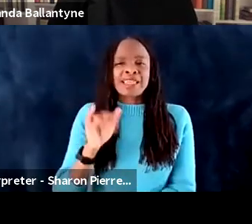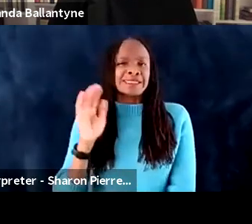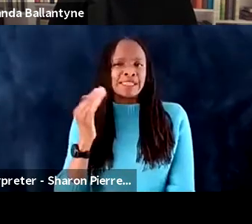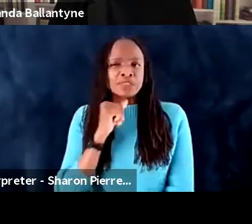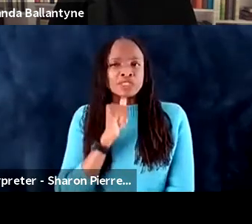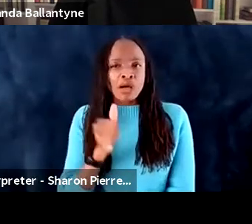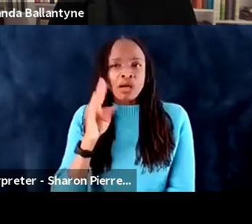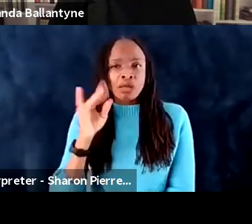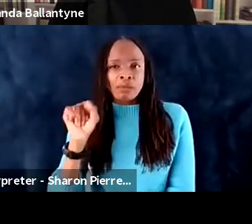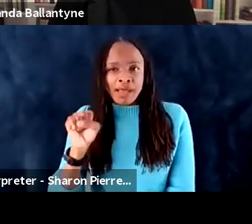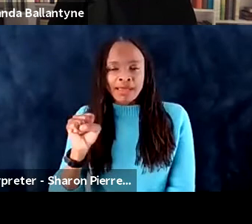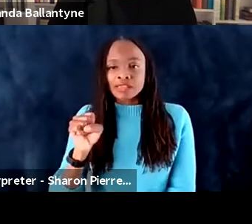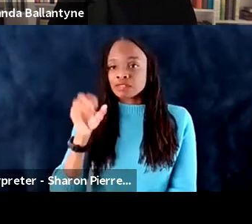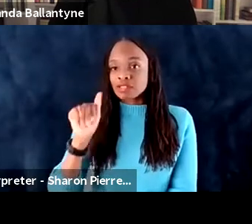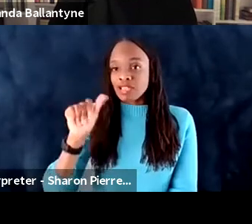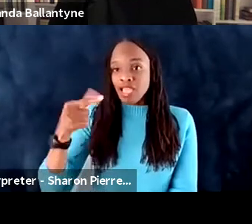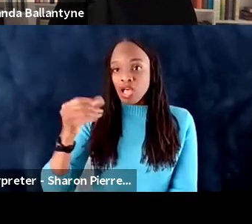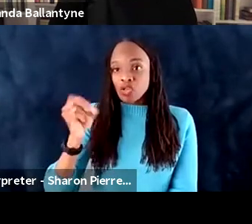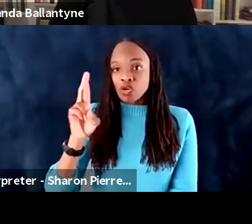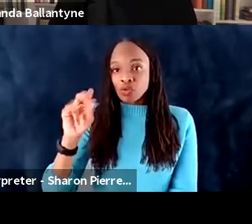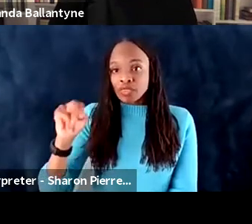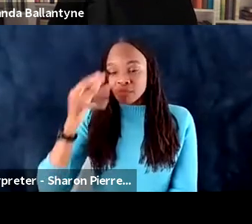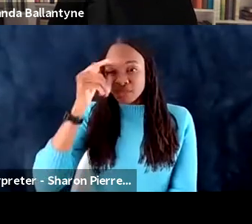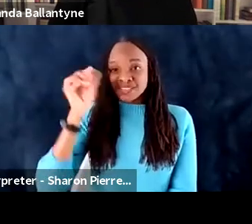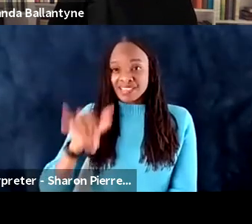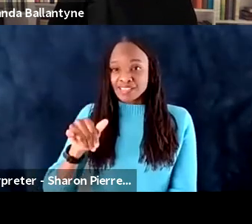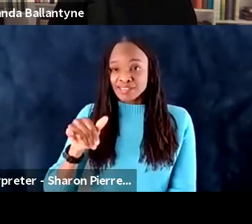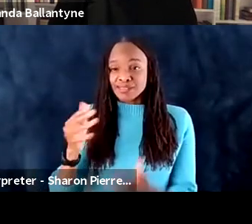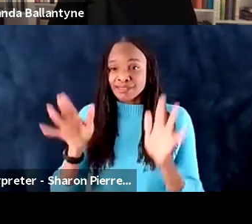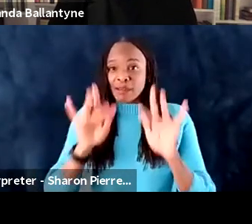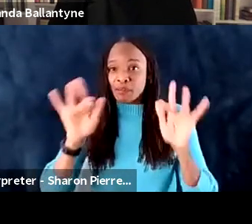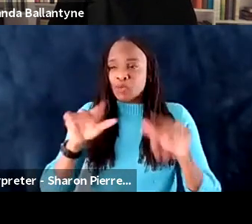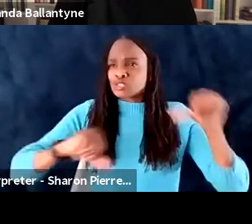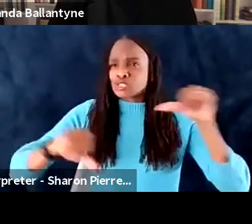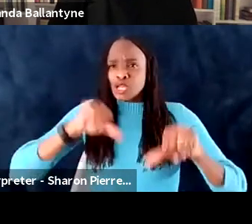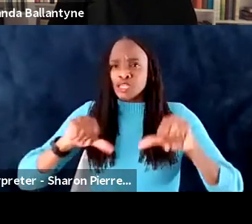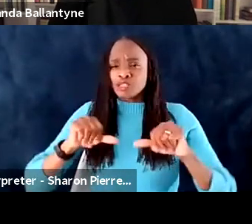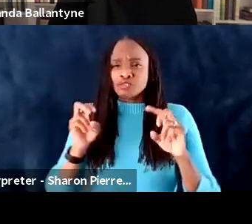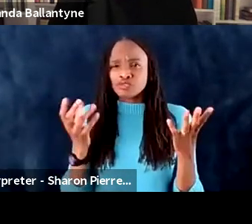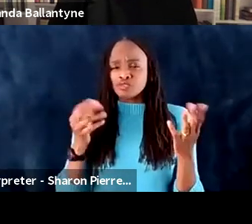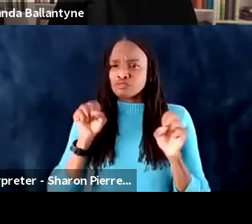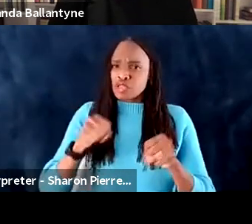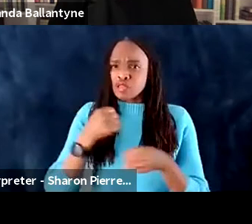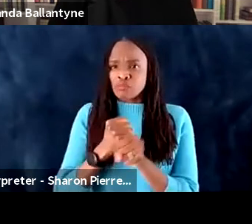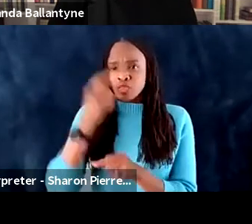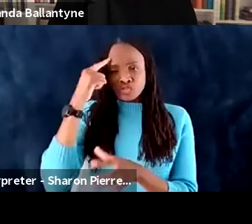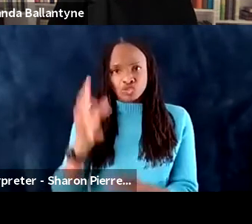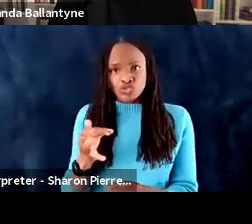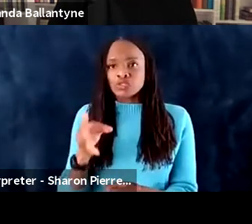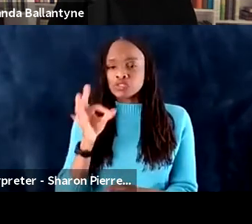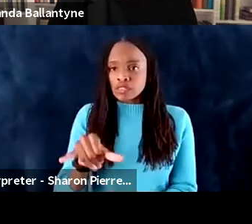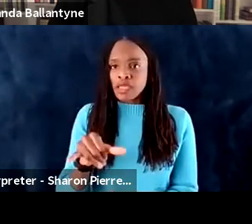know, that algorithms, because it's a computer and it's science, it must be clinical, it must be able to make decisions that